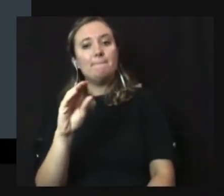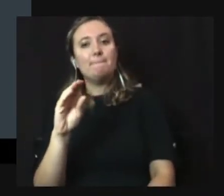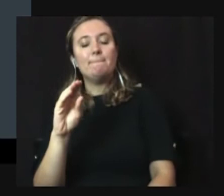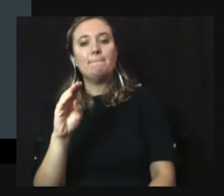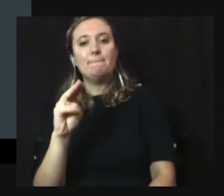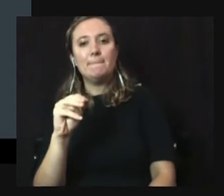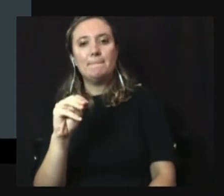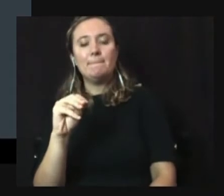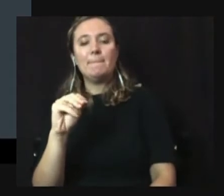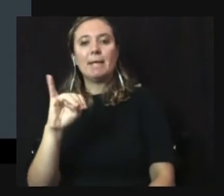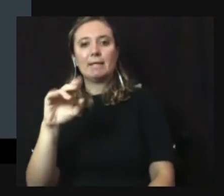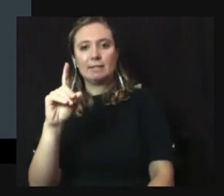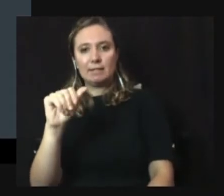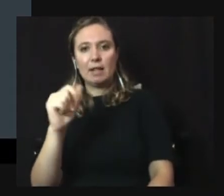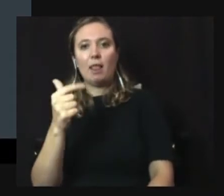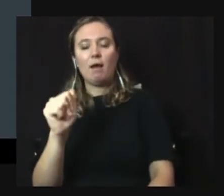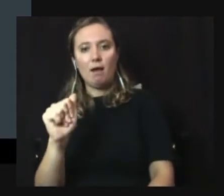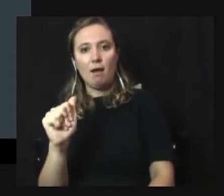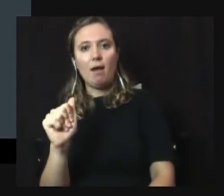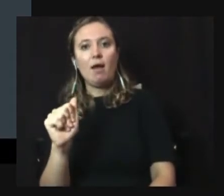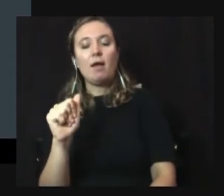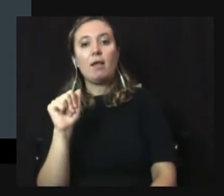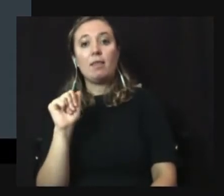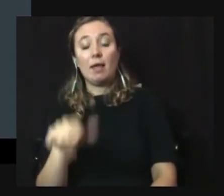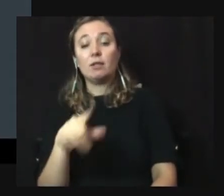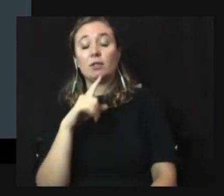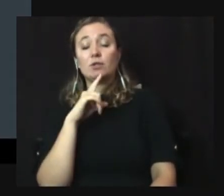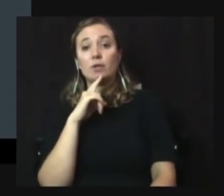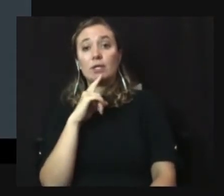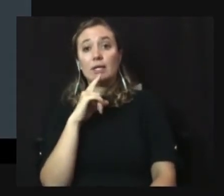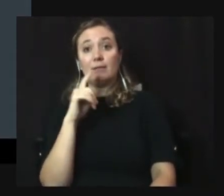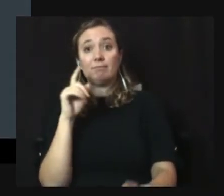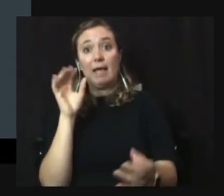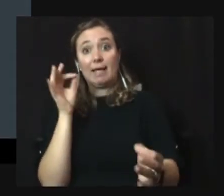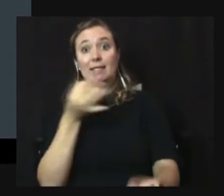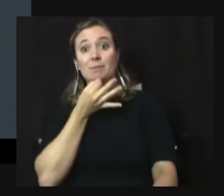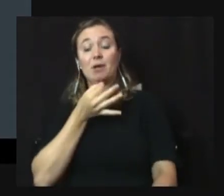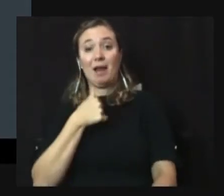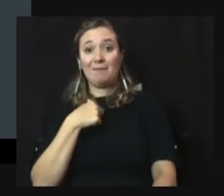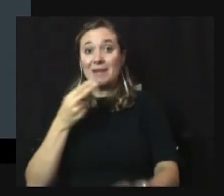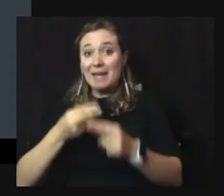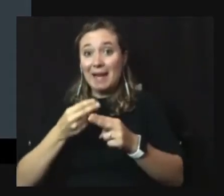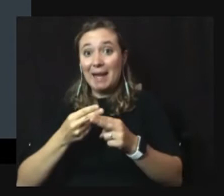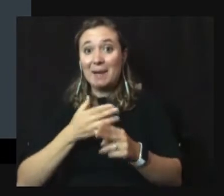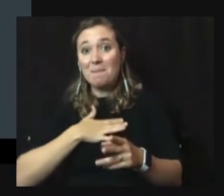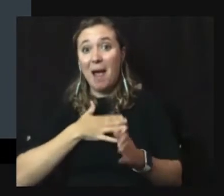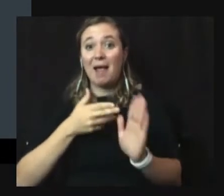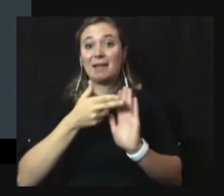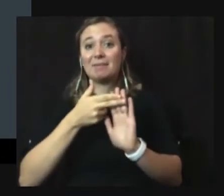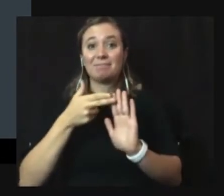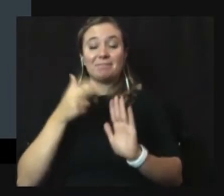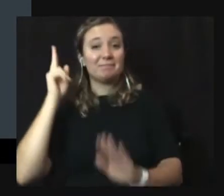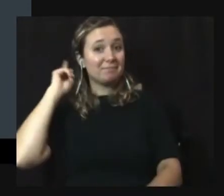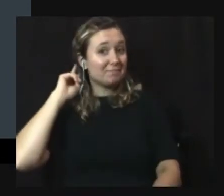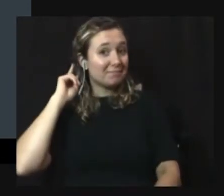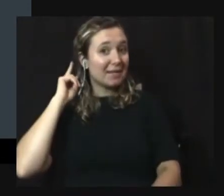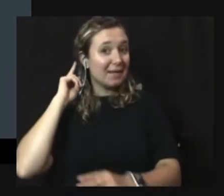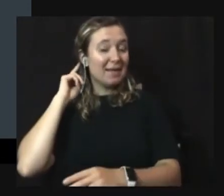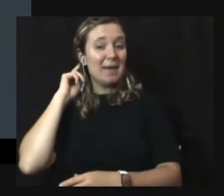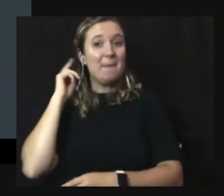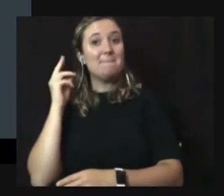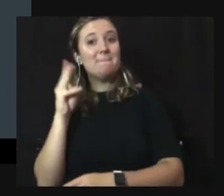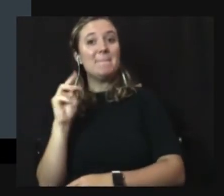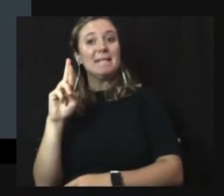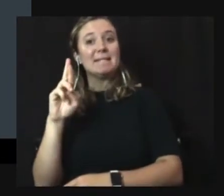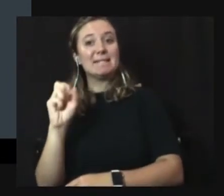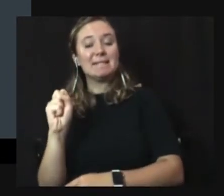an expert. I've actually named my amygdala Miss Amygdala. Miss